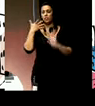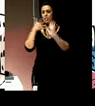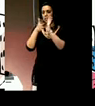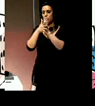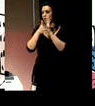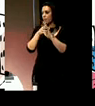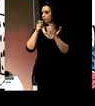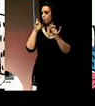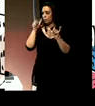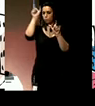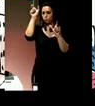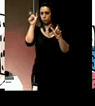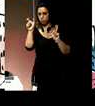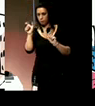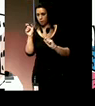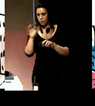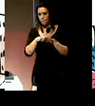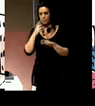Okay.